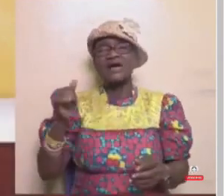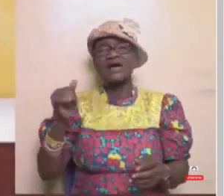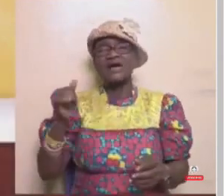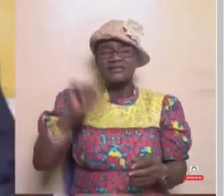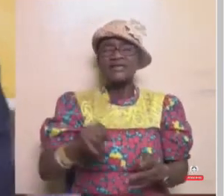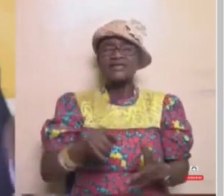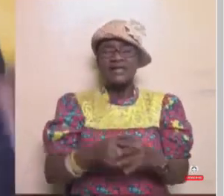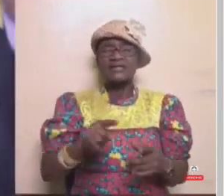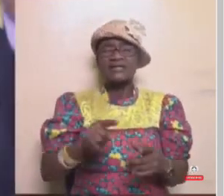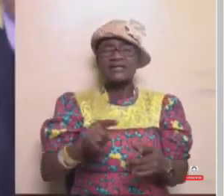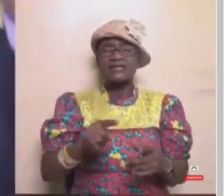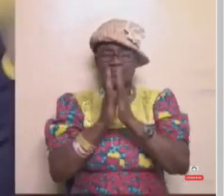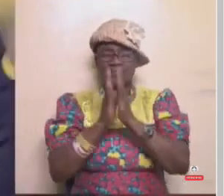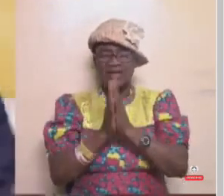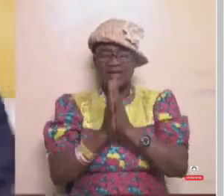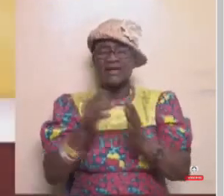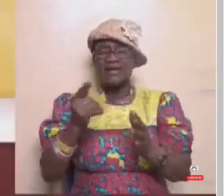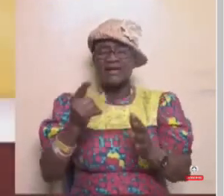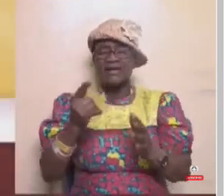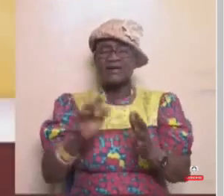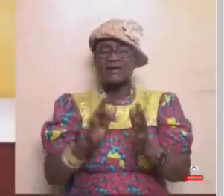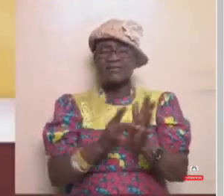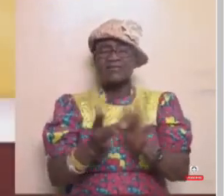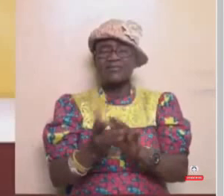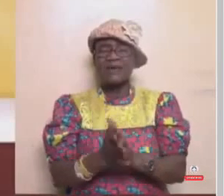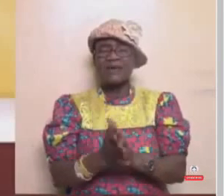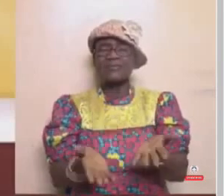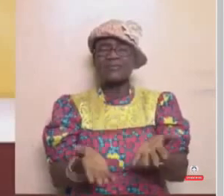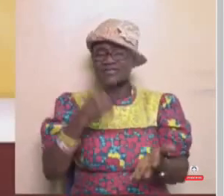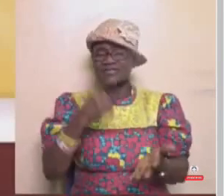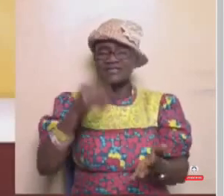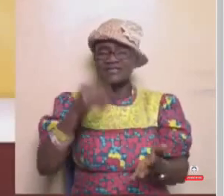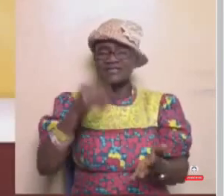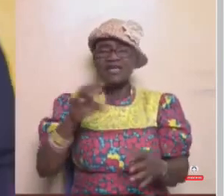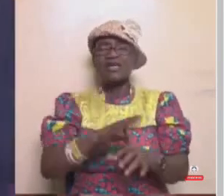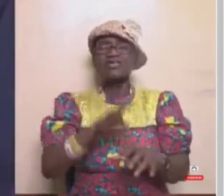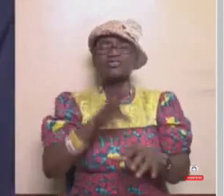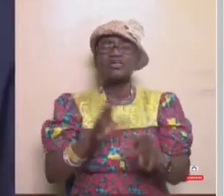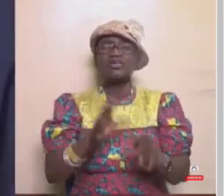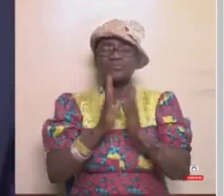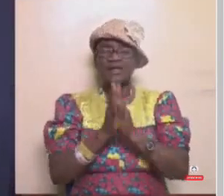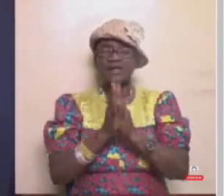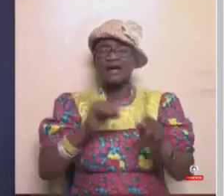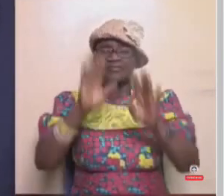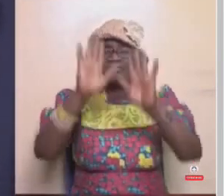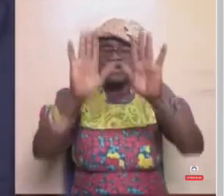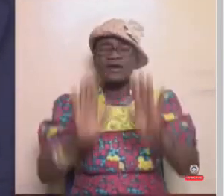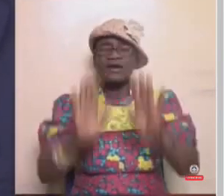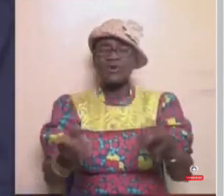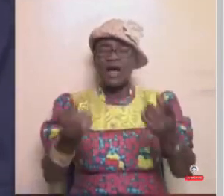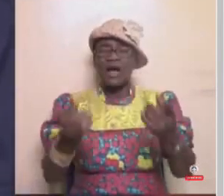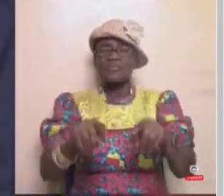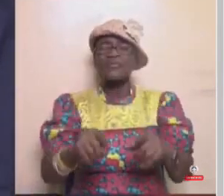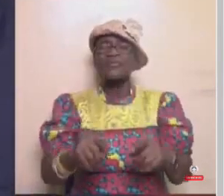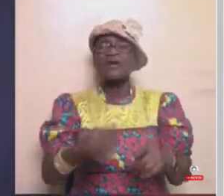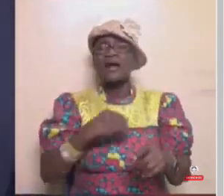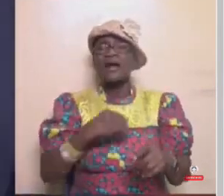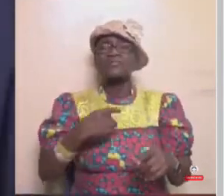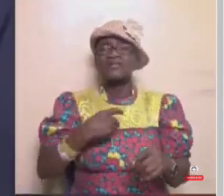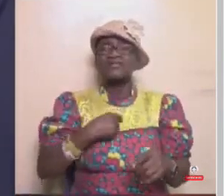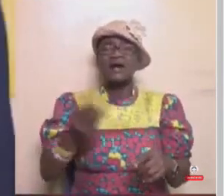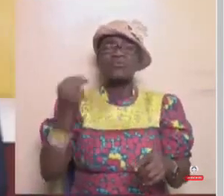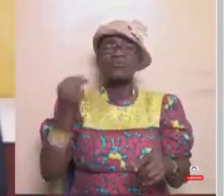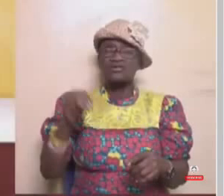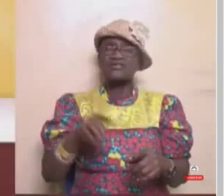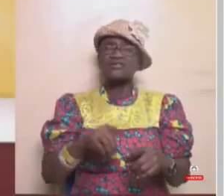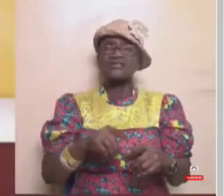praying. The Bible said the church prayed. A miracle happened. Peter was delivered from the hand of death. You